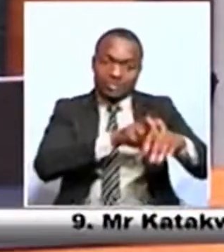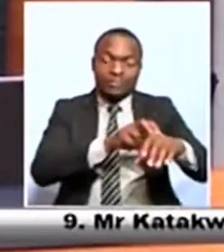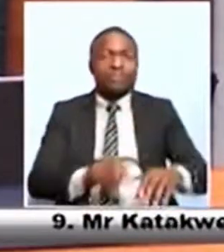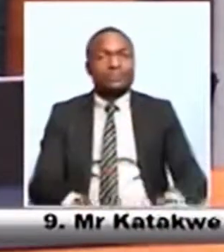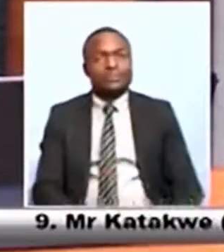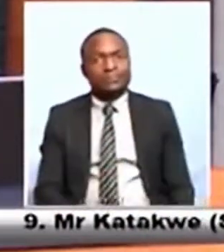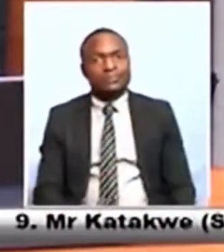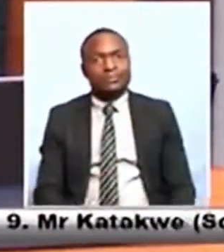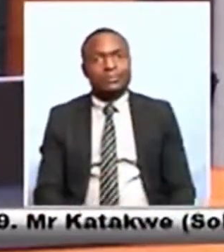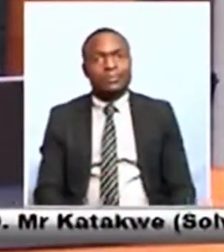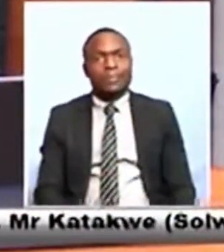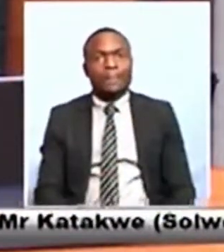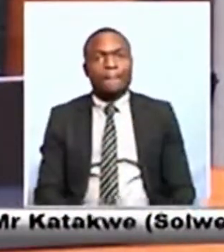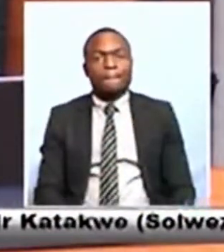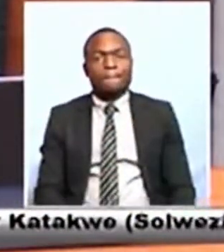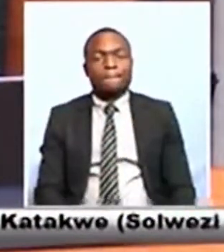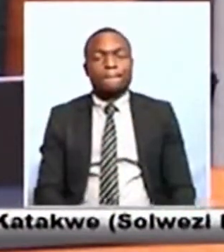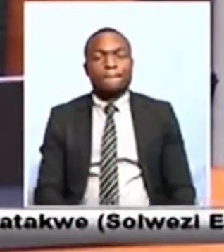Logistics.